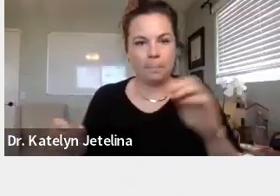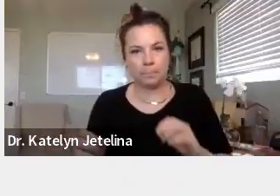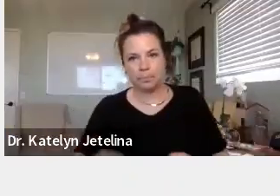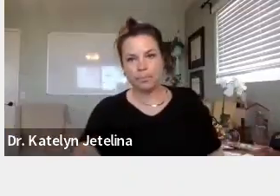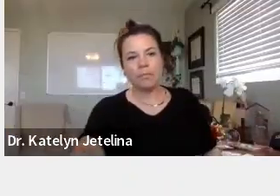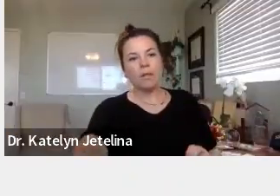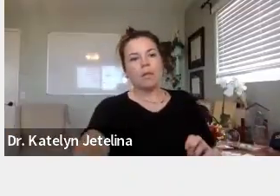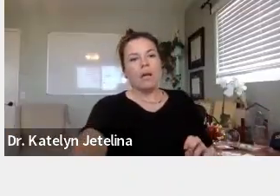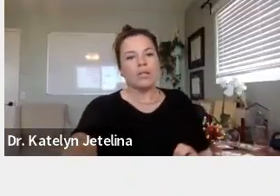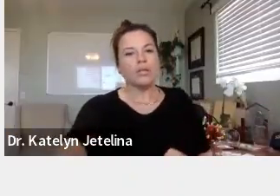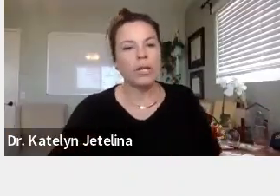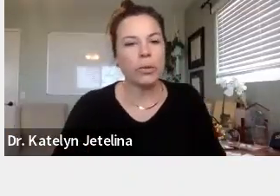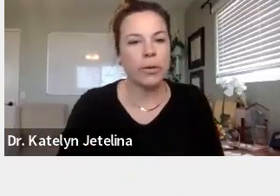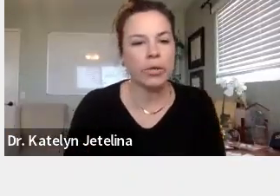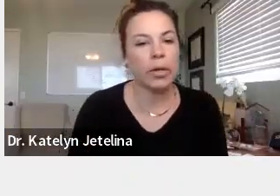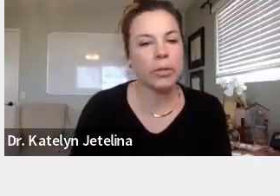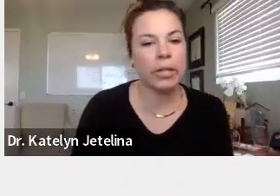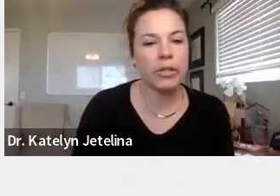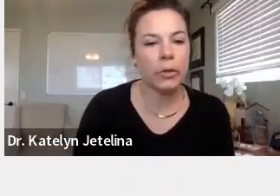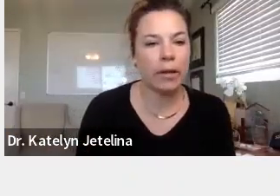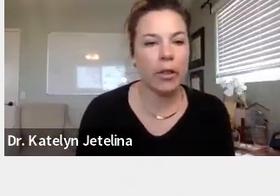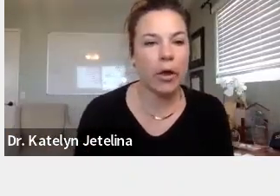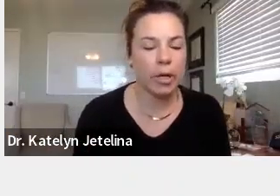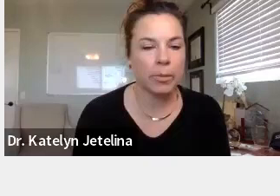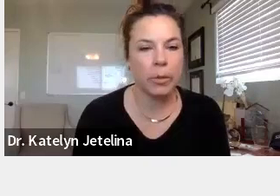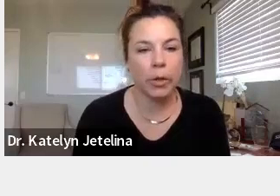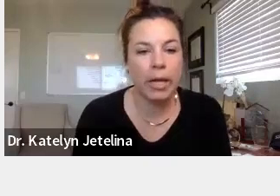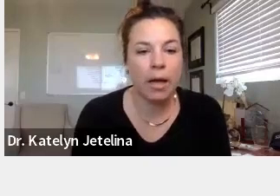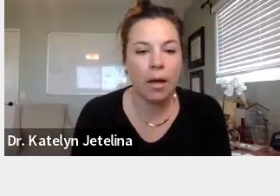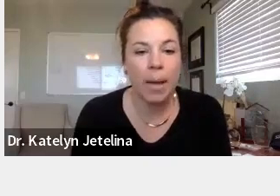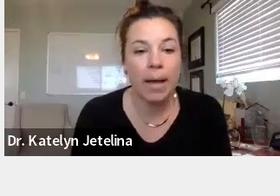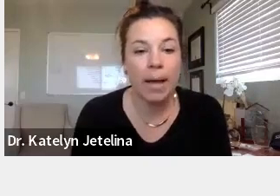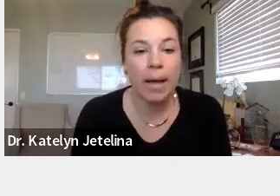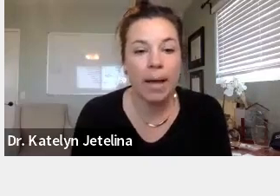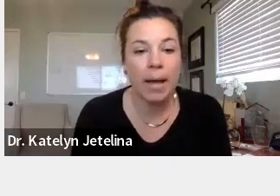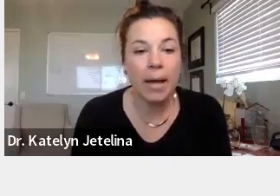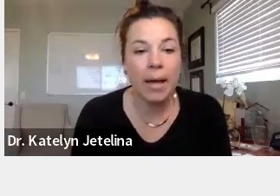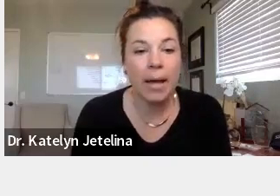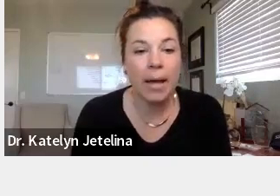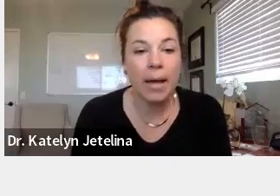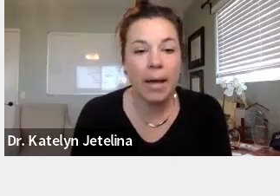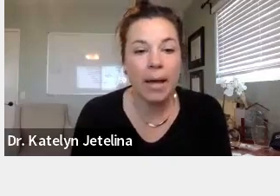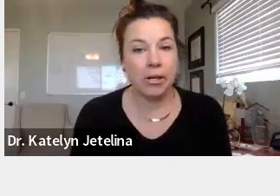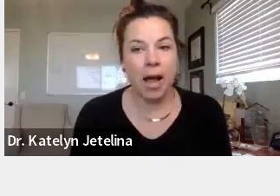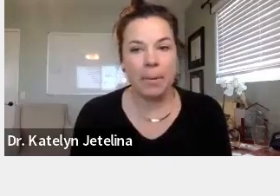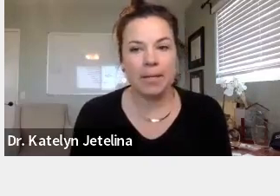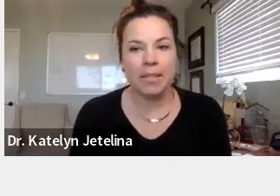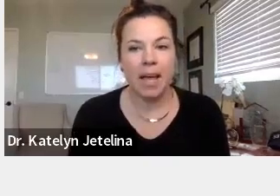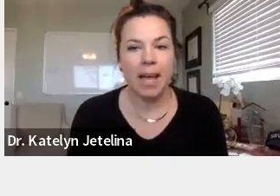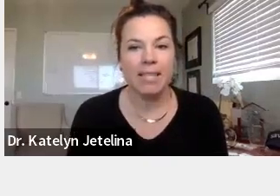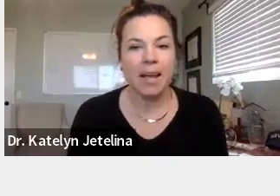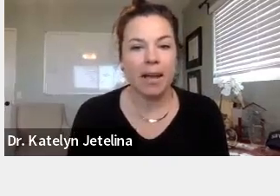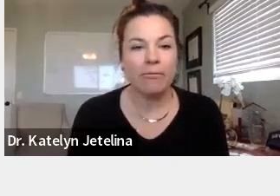Okay. So 2021, 2022 had low respiratory activity as well. Then last year